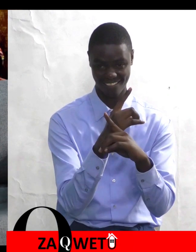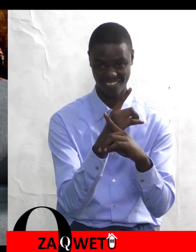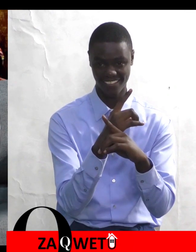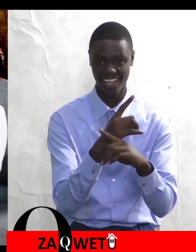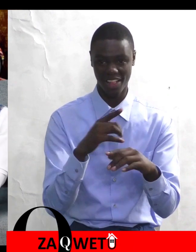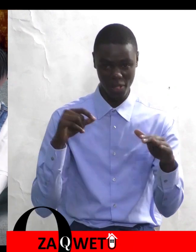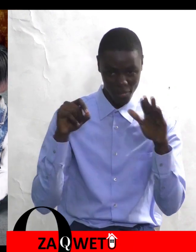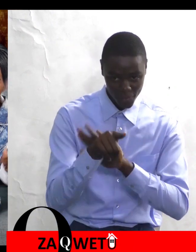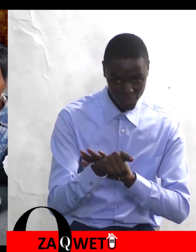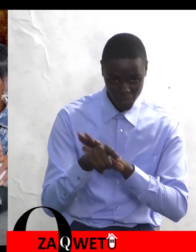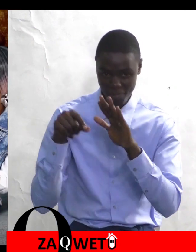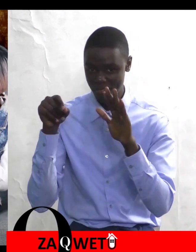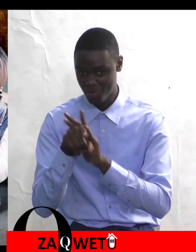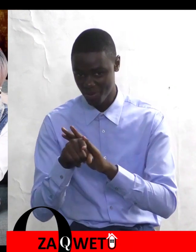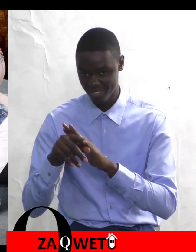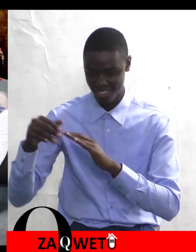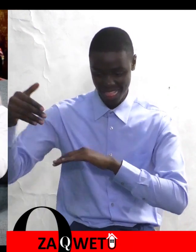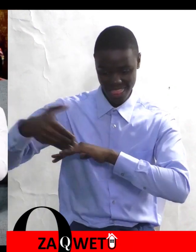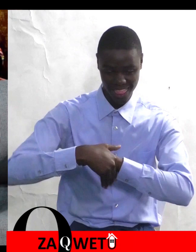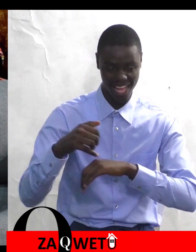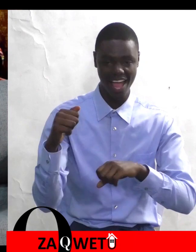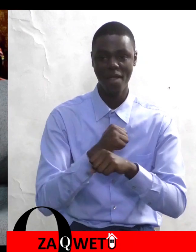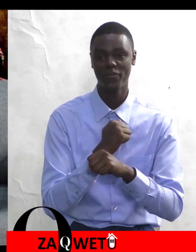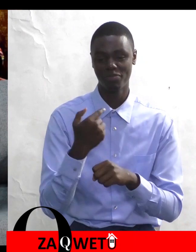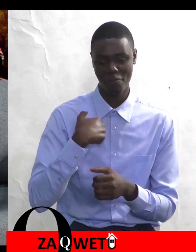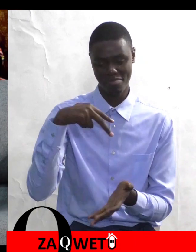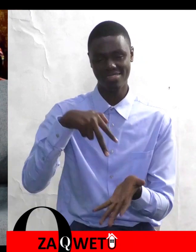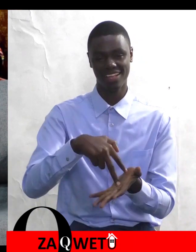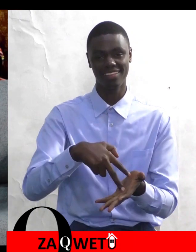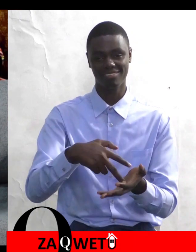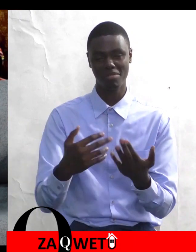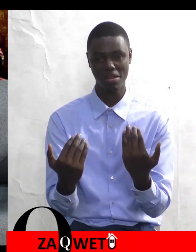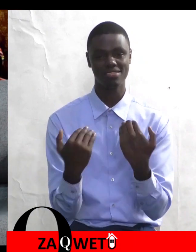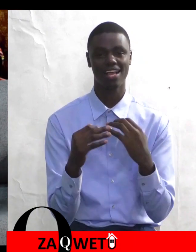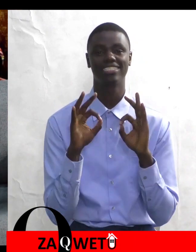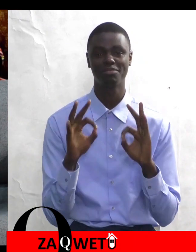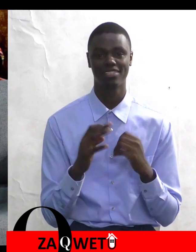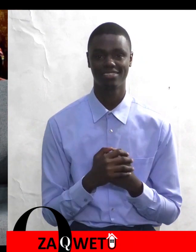ranko? Mulinda ranko hapo? Mabao hayapiti nikiwa pale.